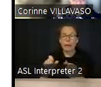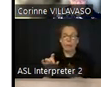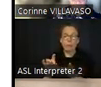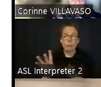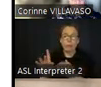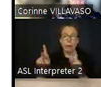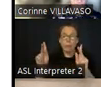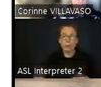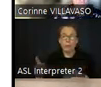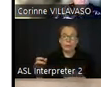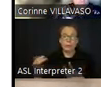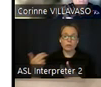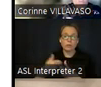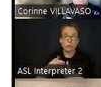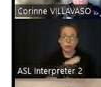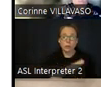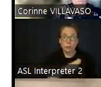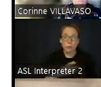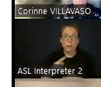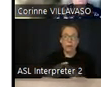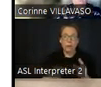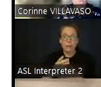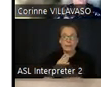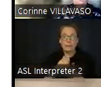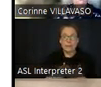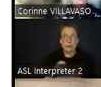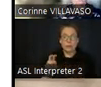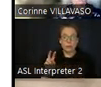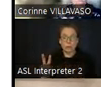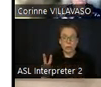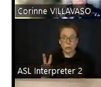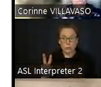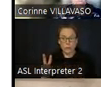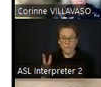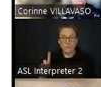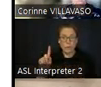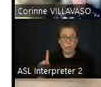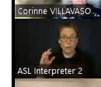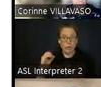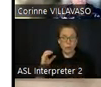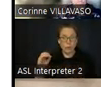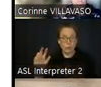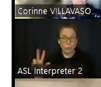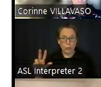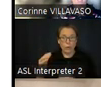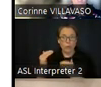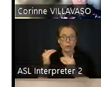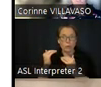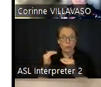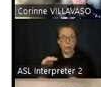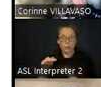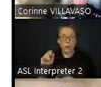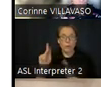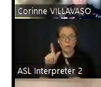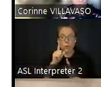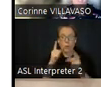So this is directly from Charter Section 2, 1003, restrictions on board membership. People currently